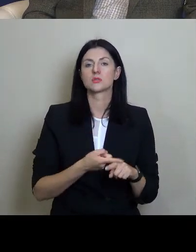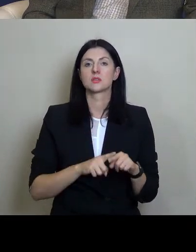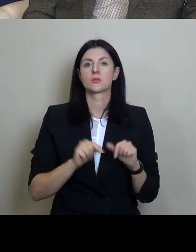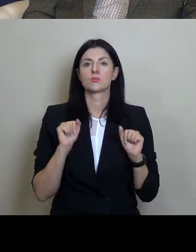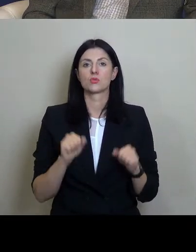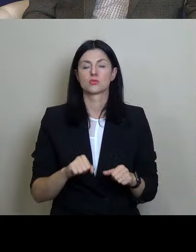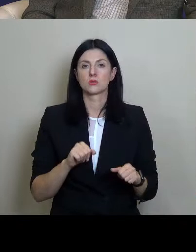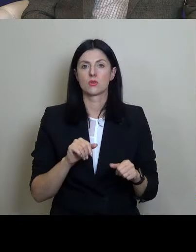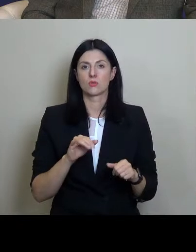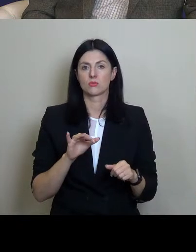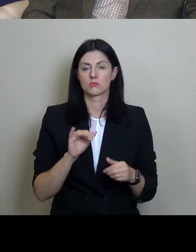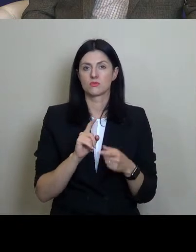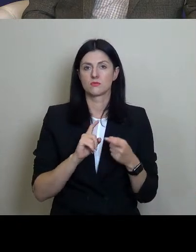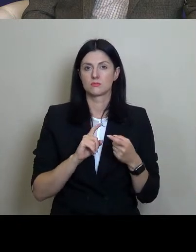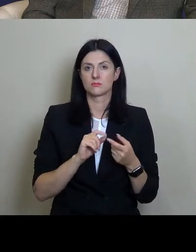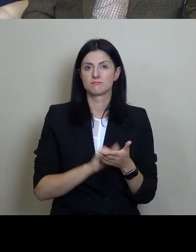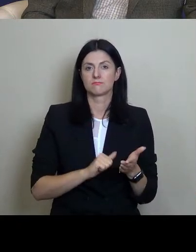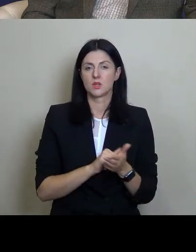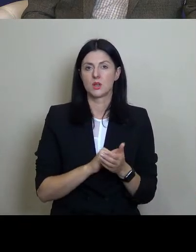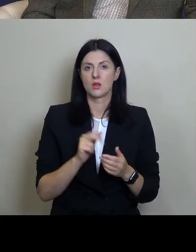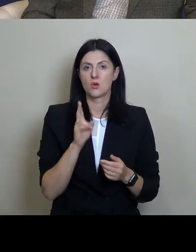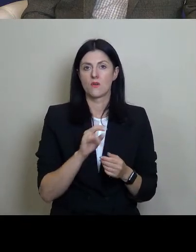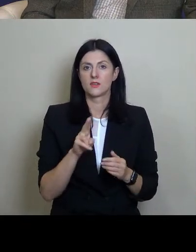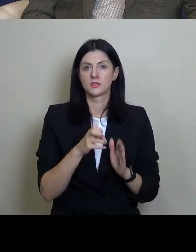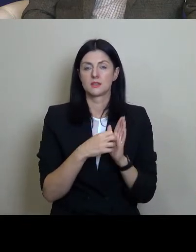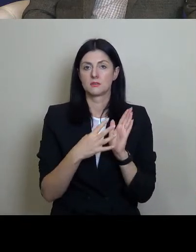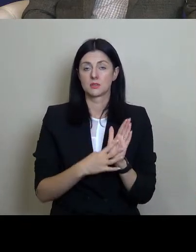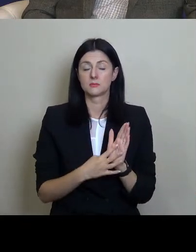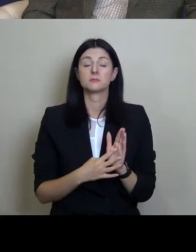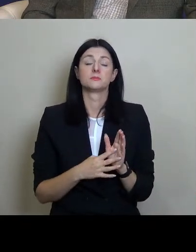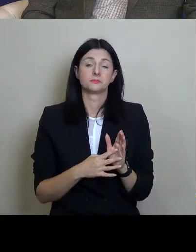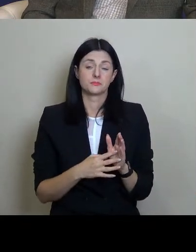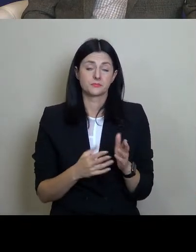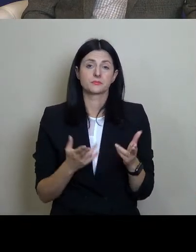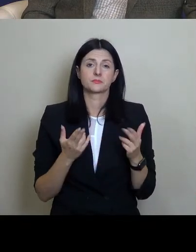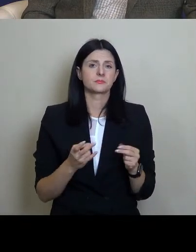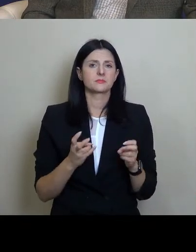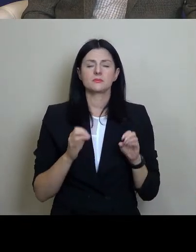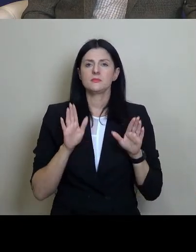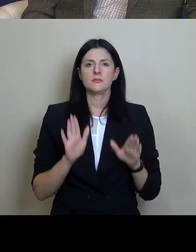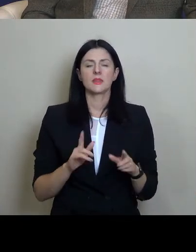elections. And actually, it might happen in relation with the